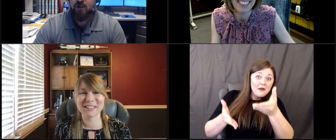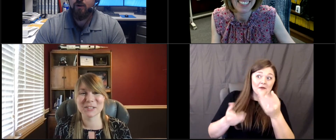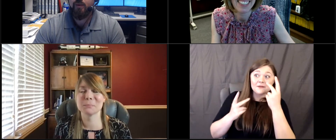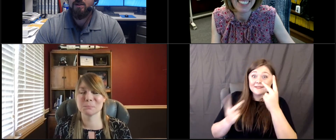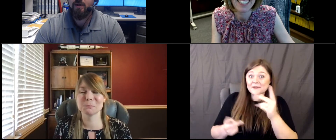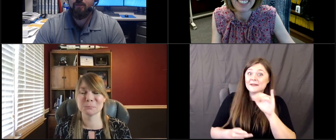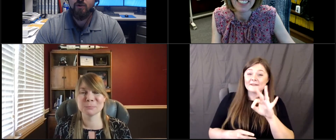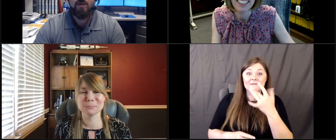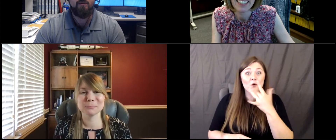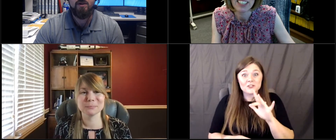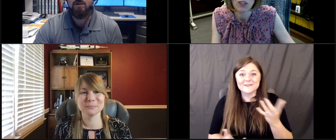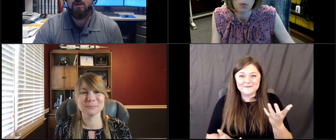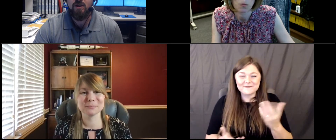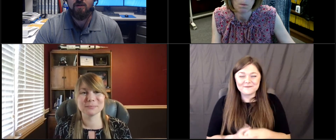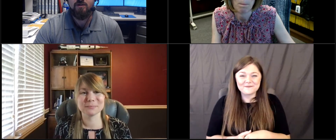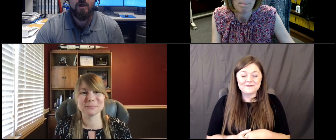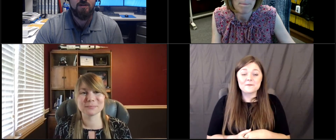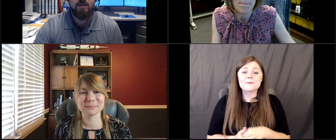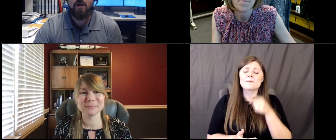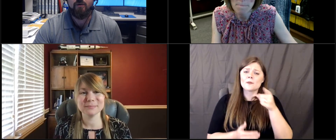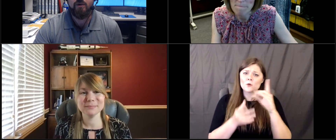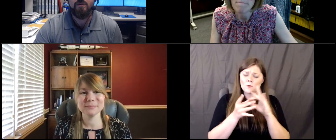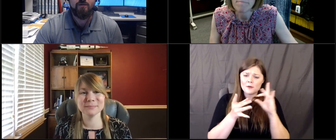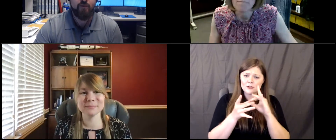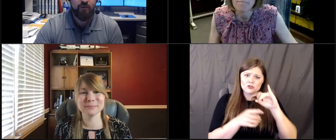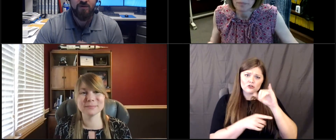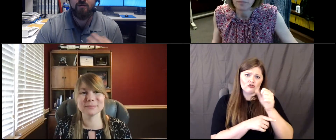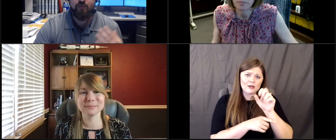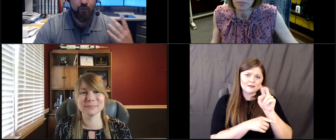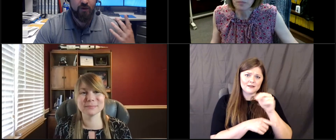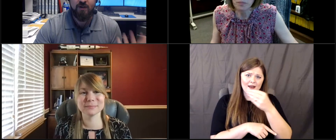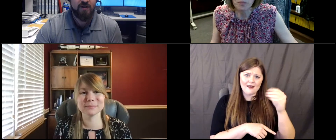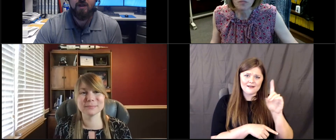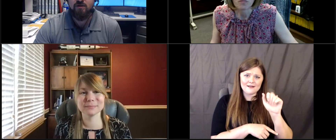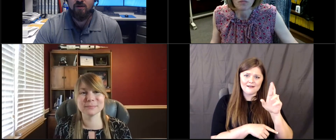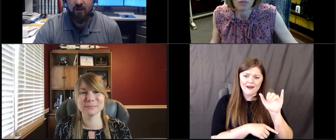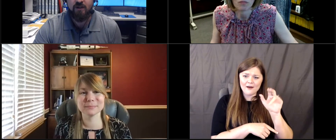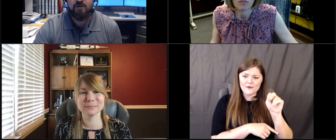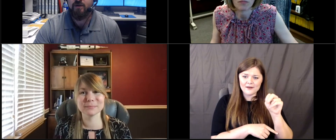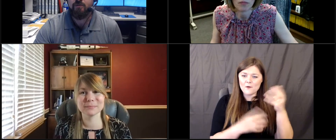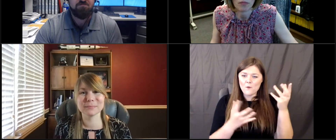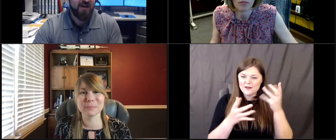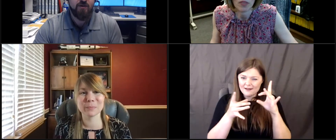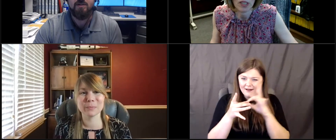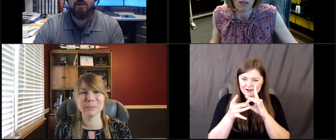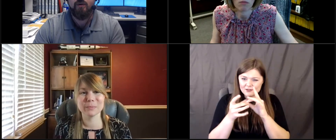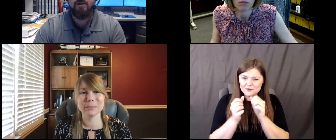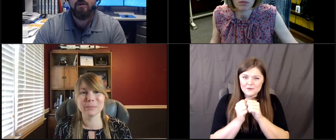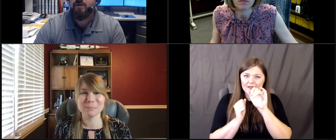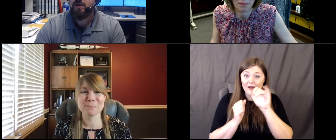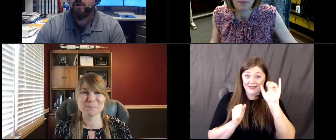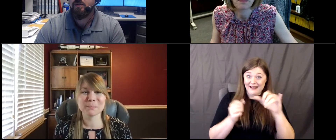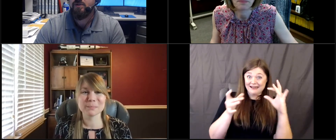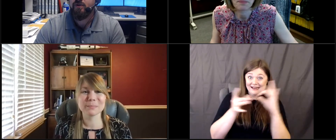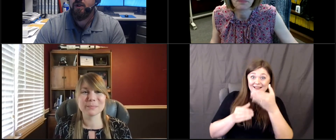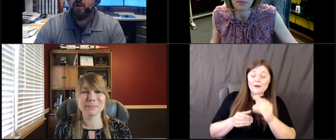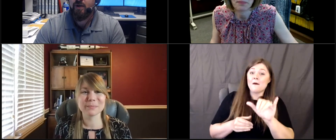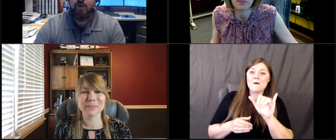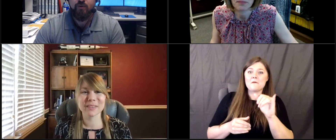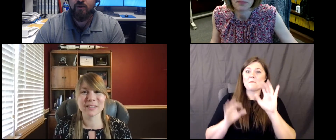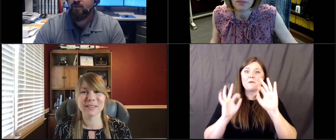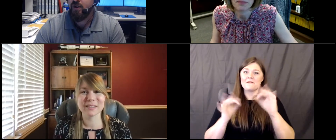fortunate. But you did mention Jason and Darren were a connection there, and so that's a great segue introducing them.